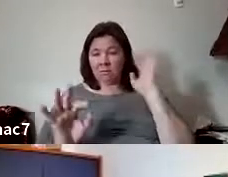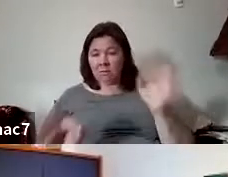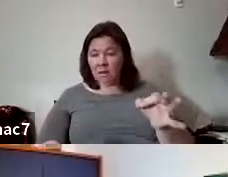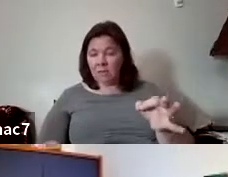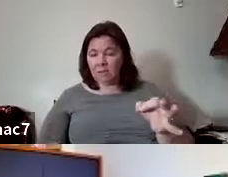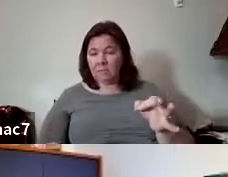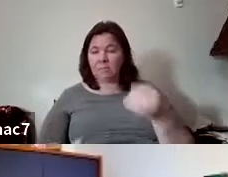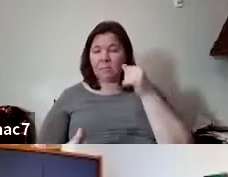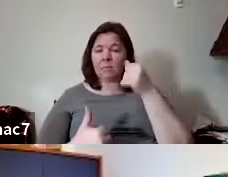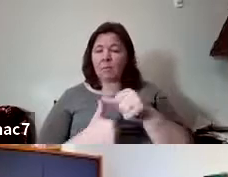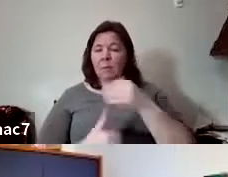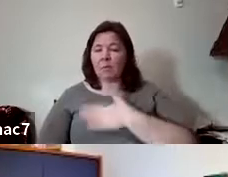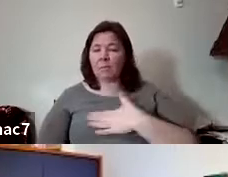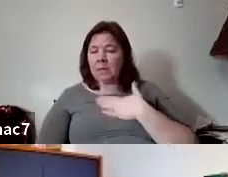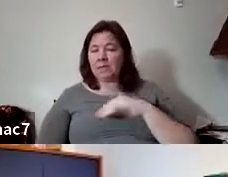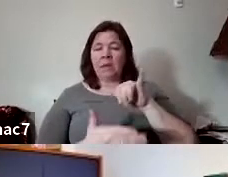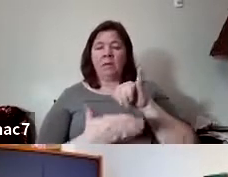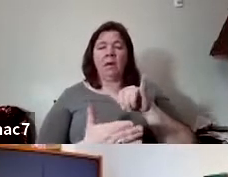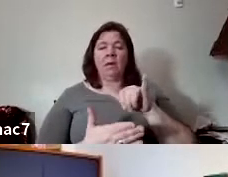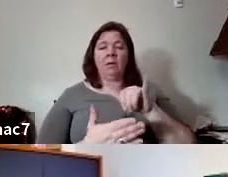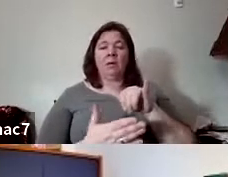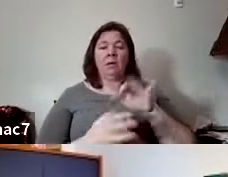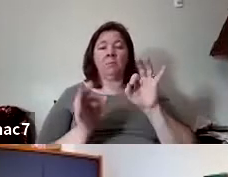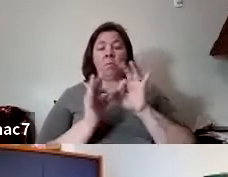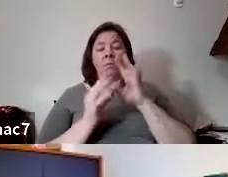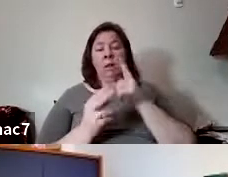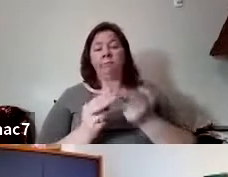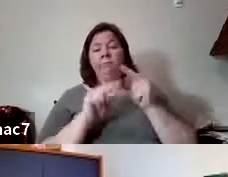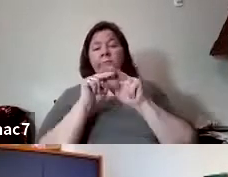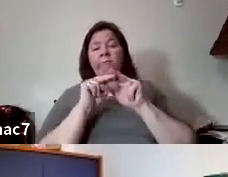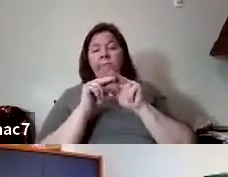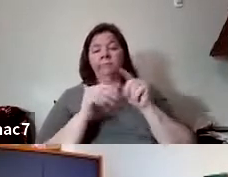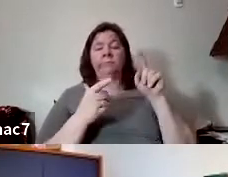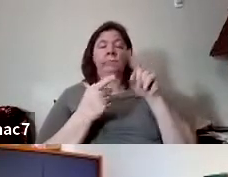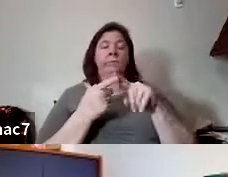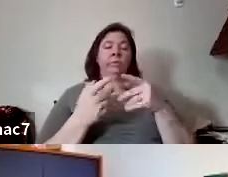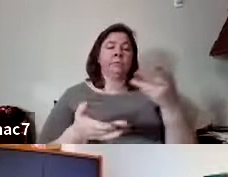Please remember that the price will be going up to